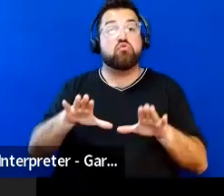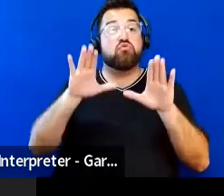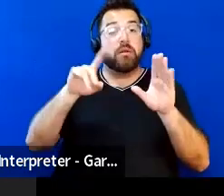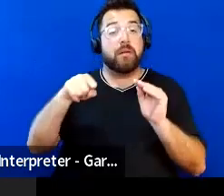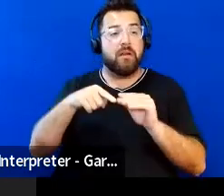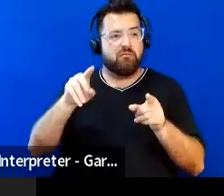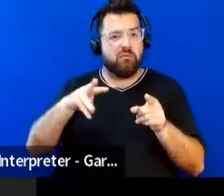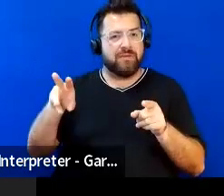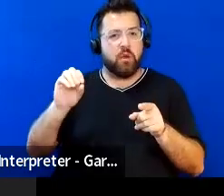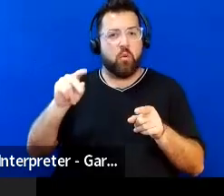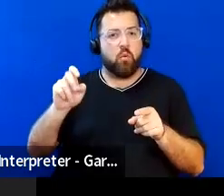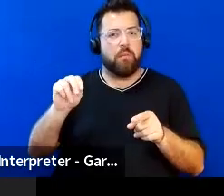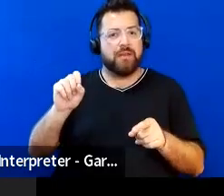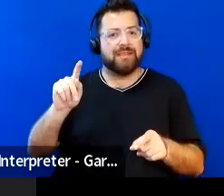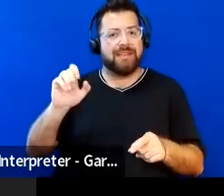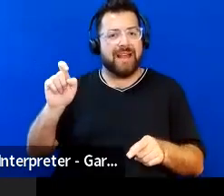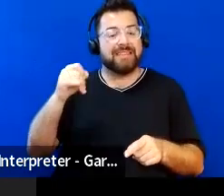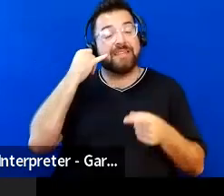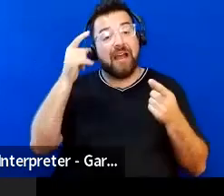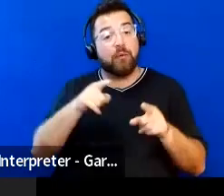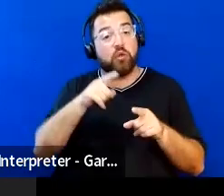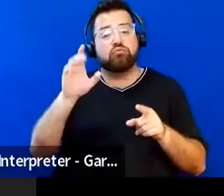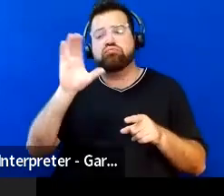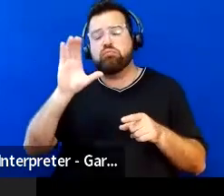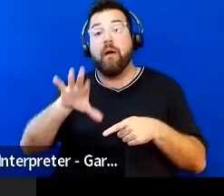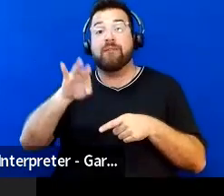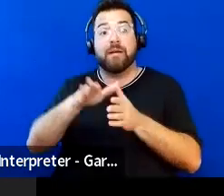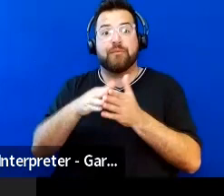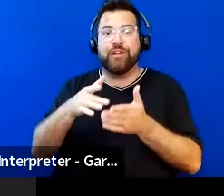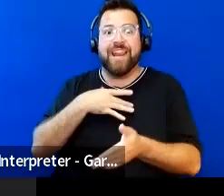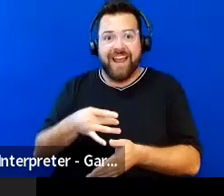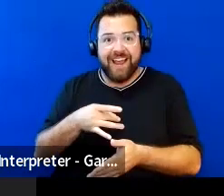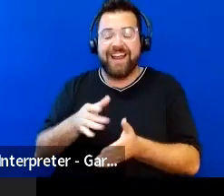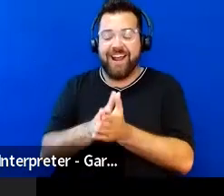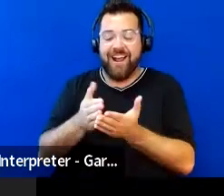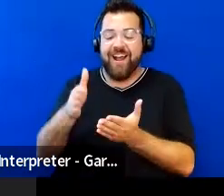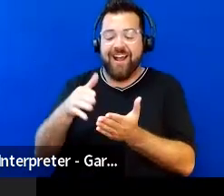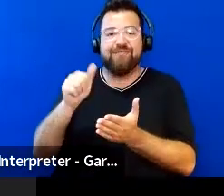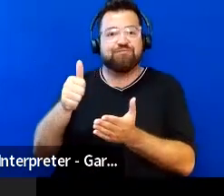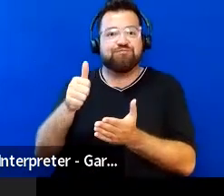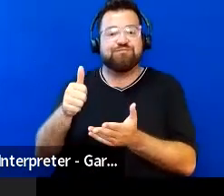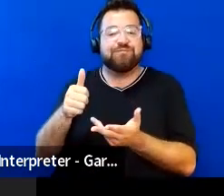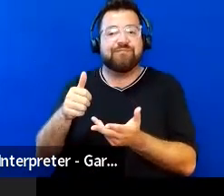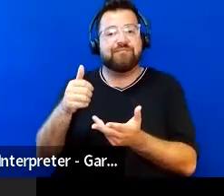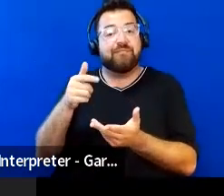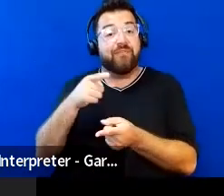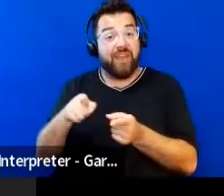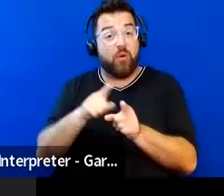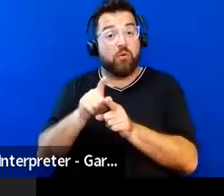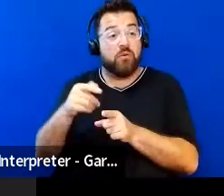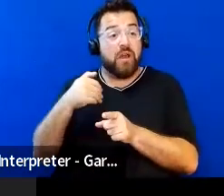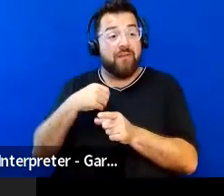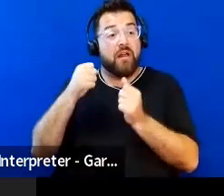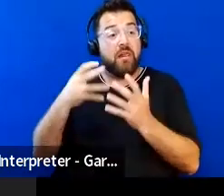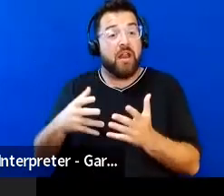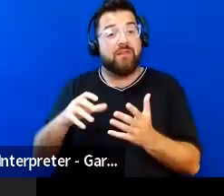do find a textbook that you like in OpenStax, they have a lot of ancillaries that, oh,